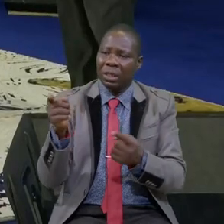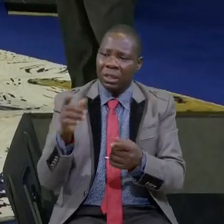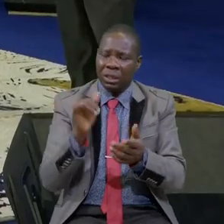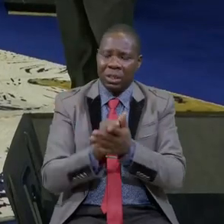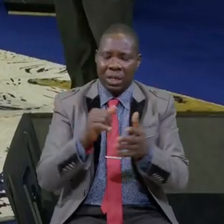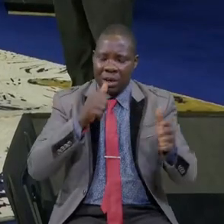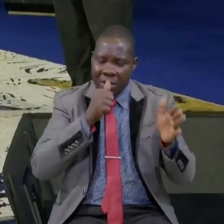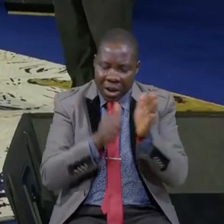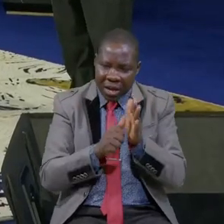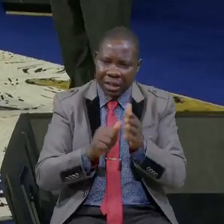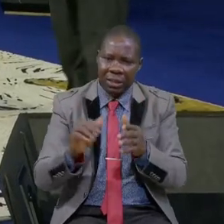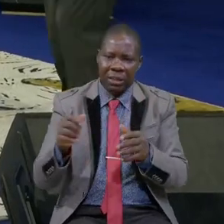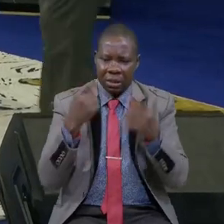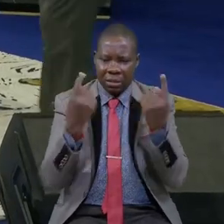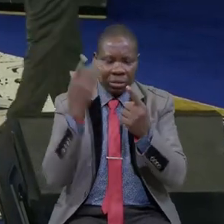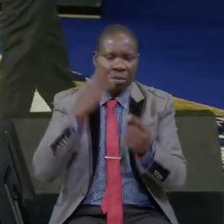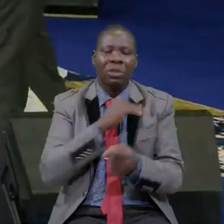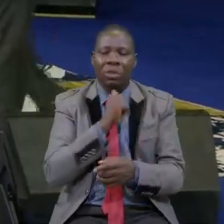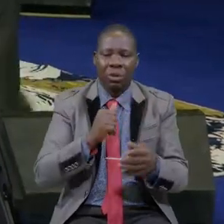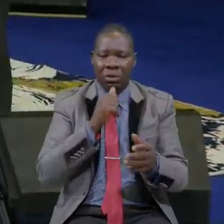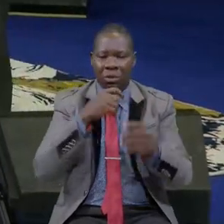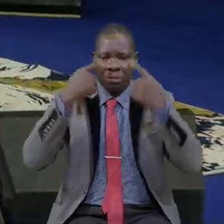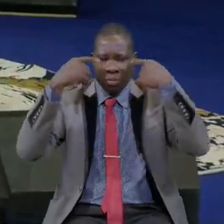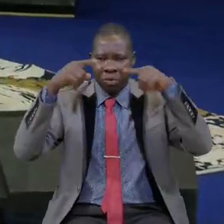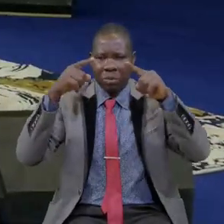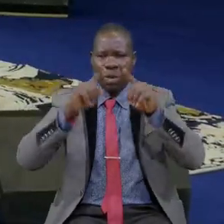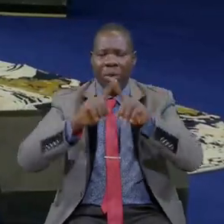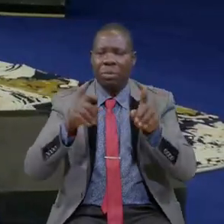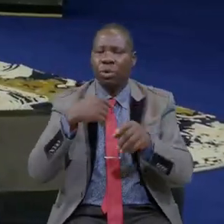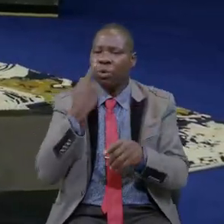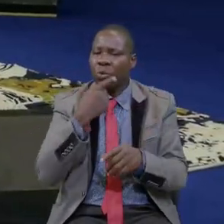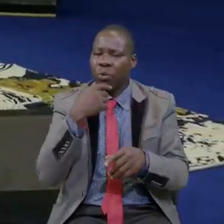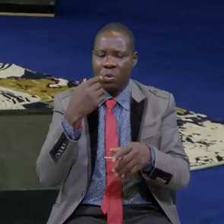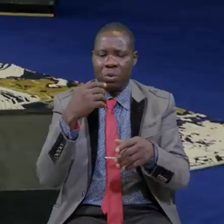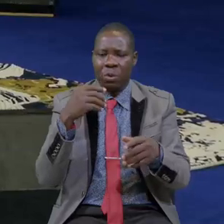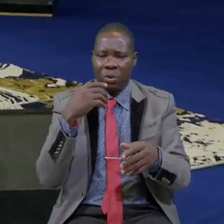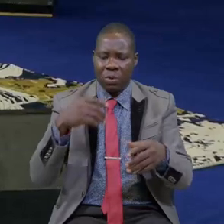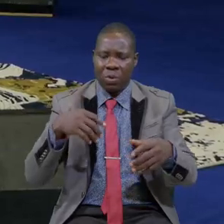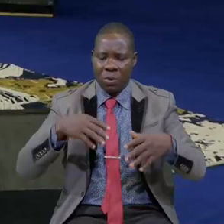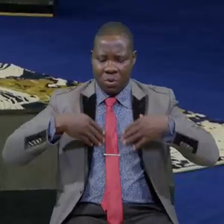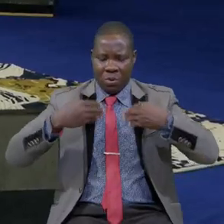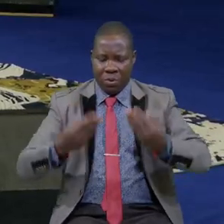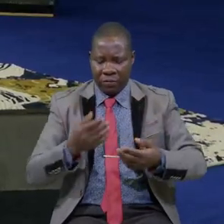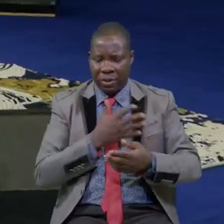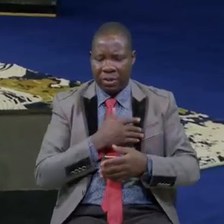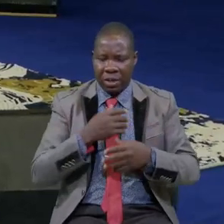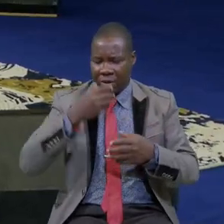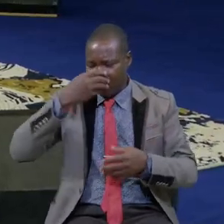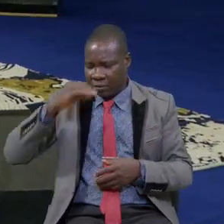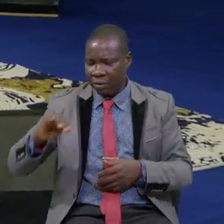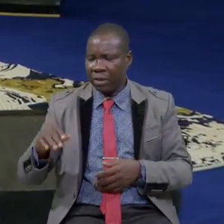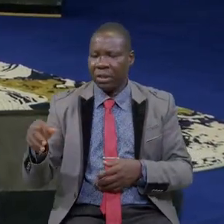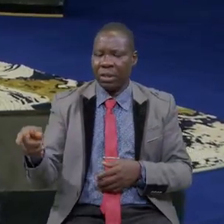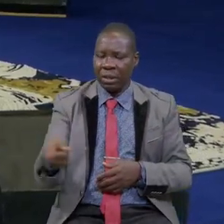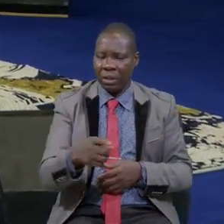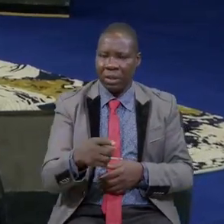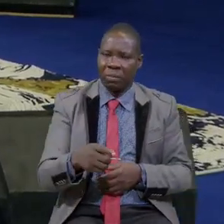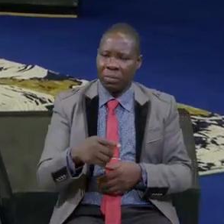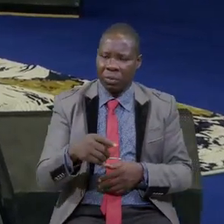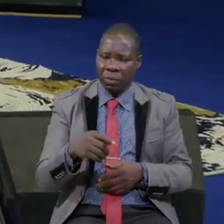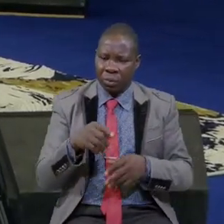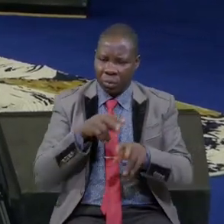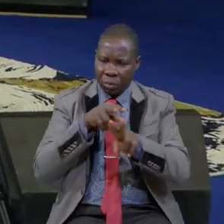Prosper but who so confesses and forsaketh them look at those two words they join